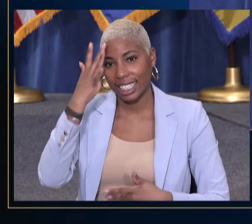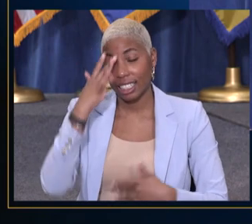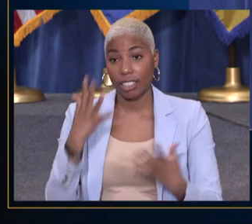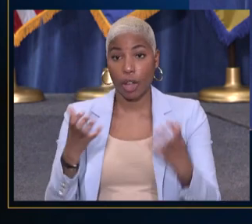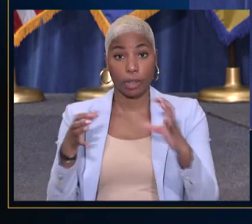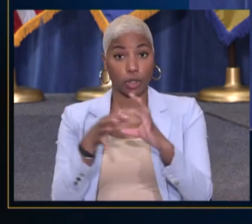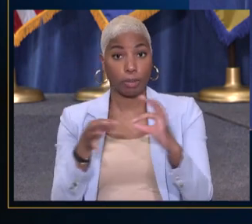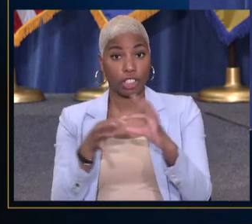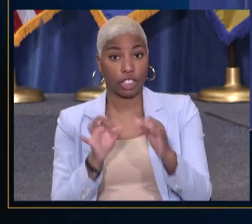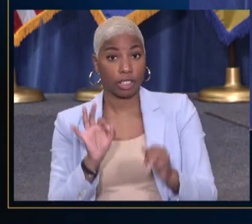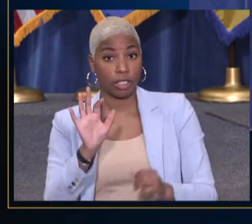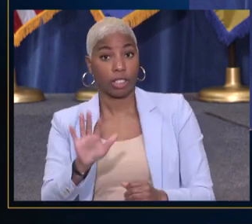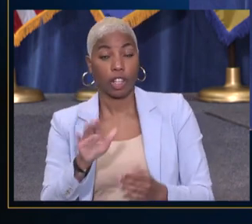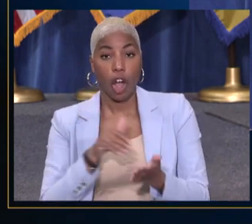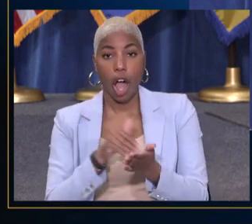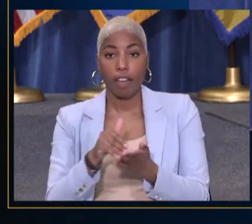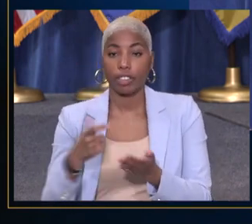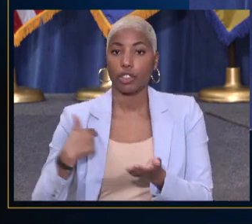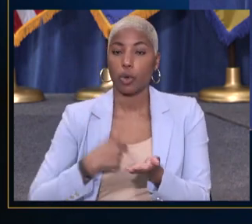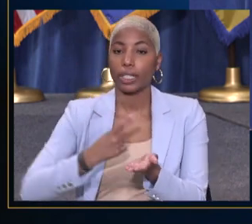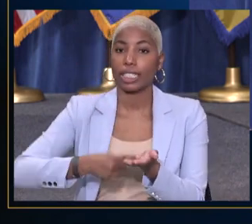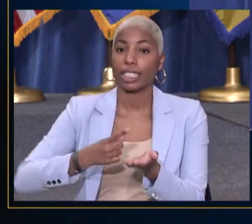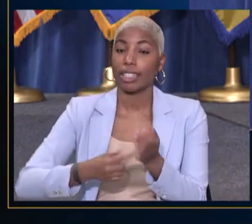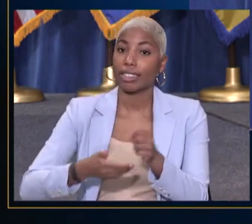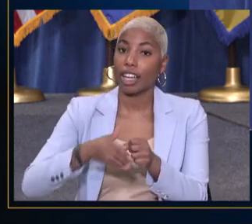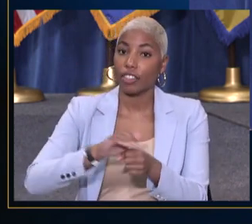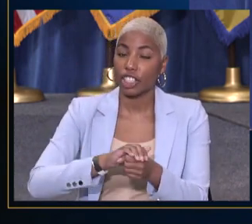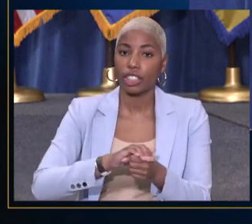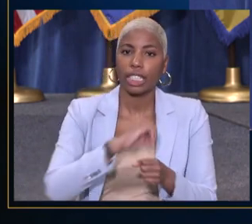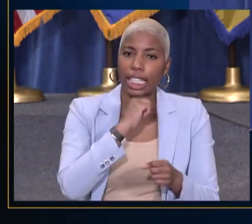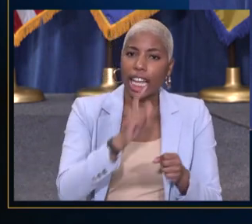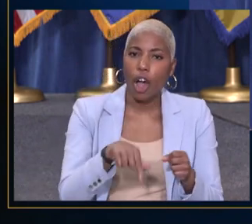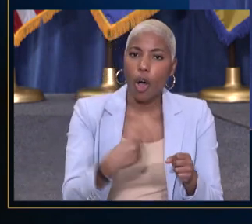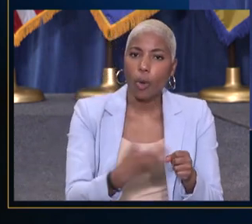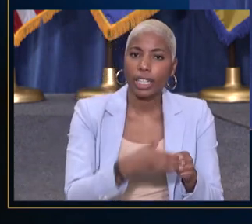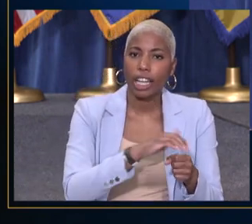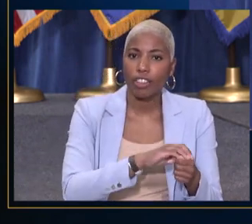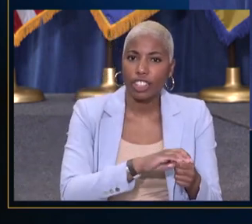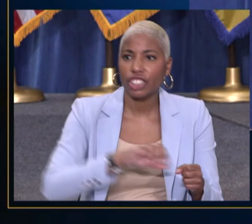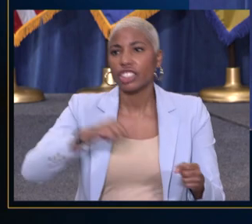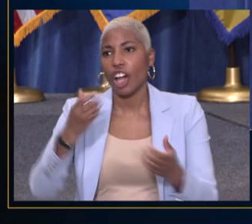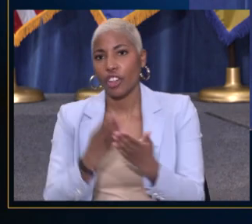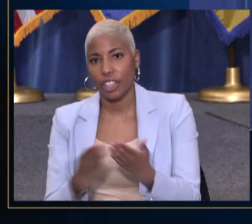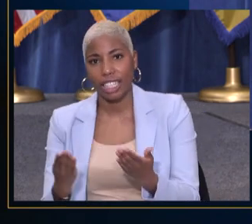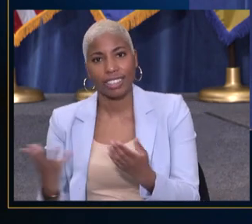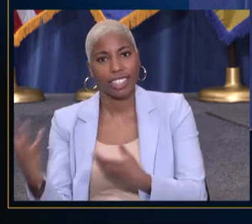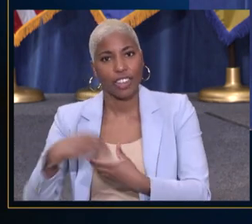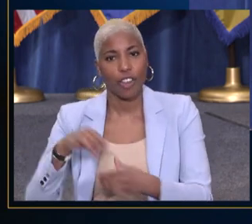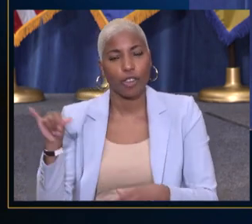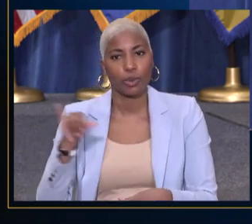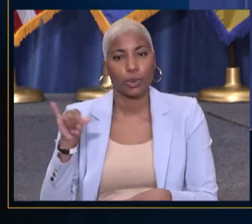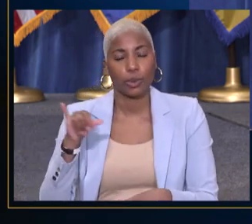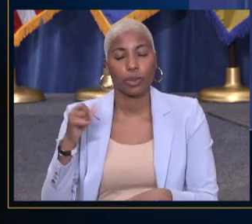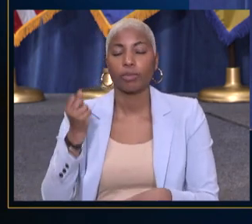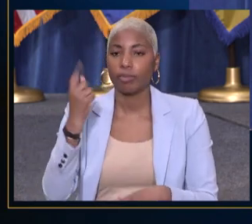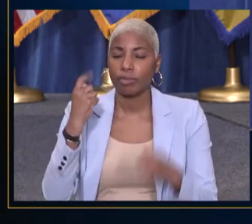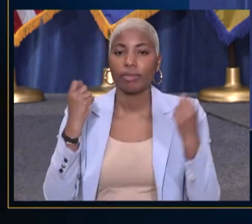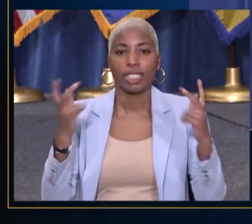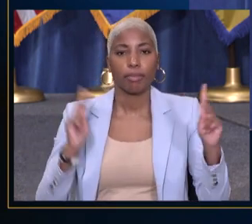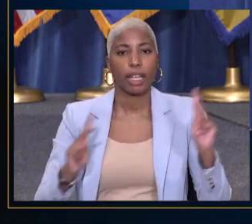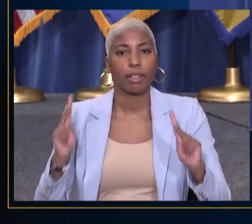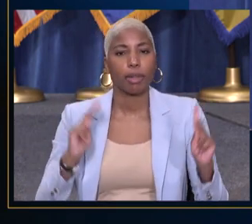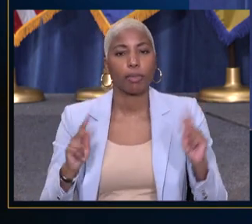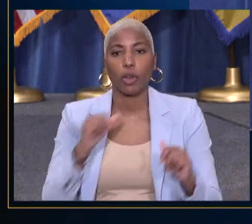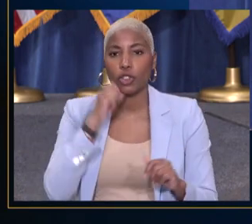so often we talk about coverage. There's other things we're doing beyond coverage. The other thing I wanted to mention is a lot of folks don't think of us as